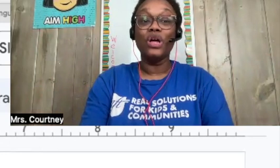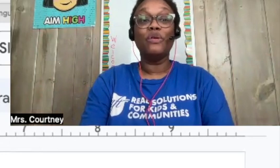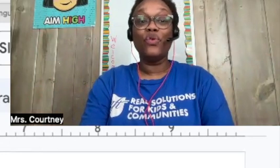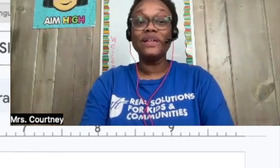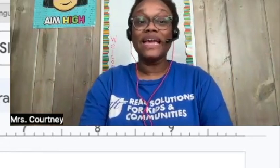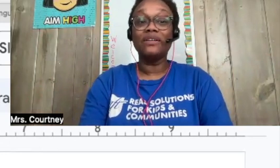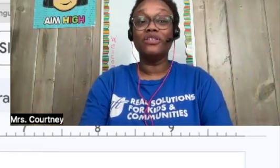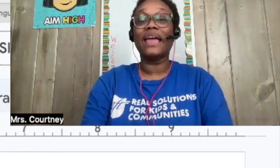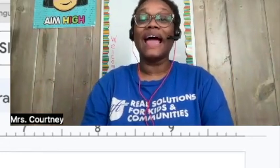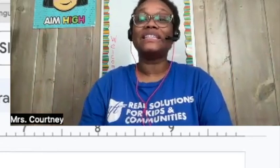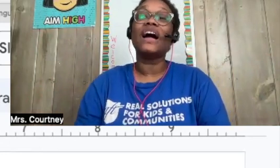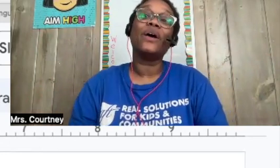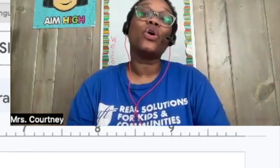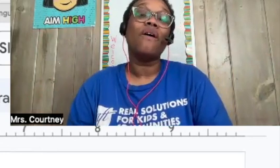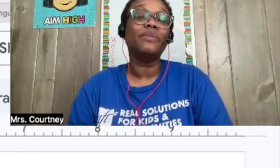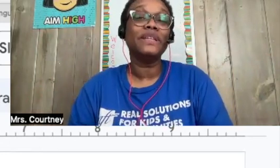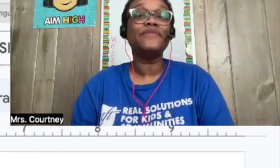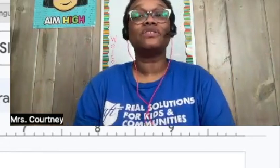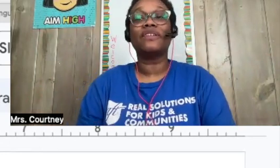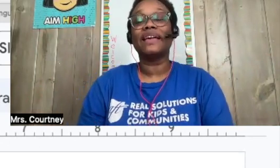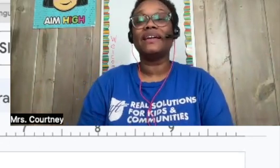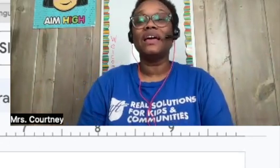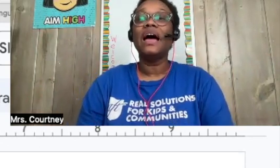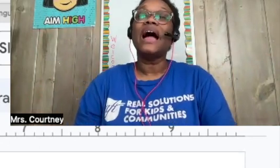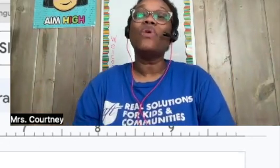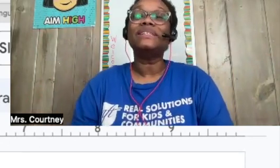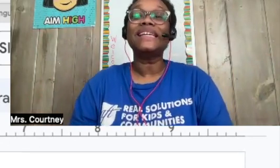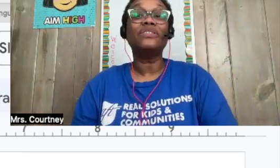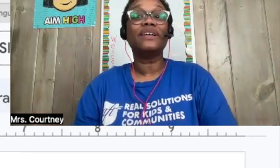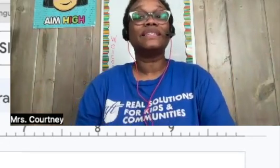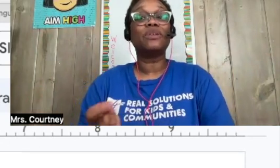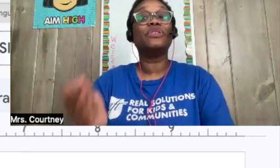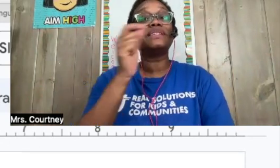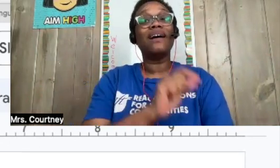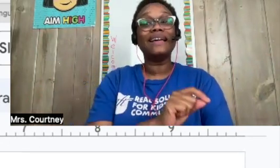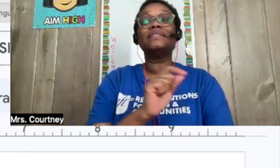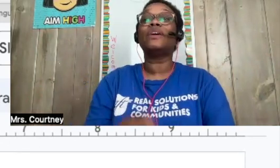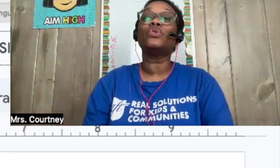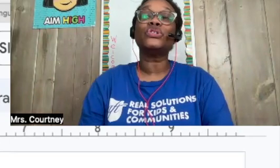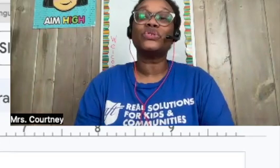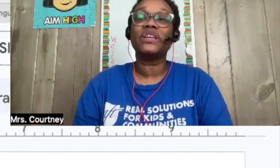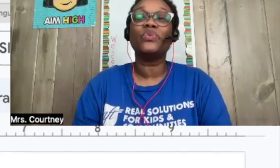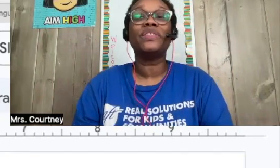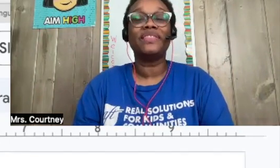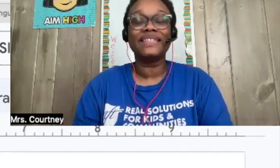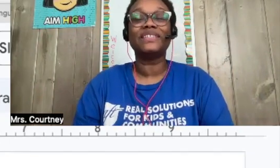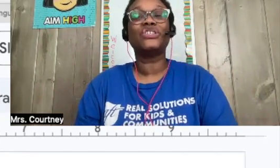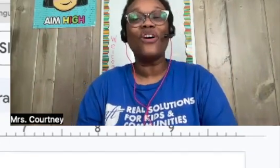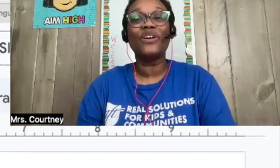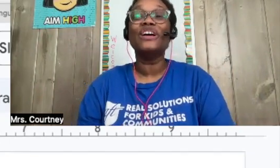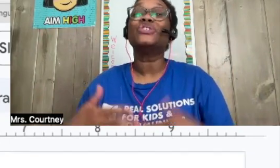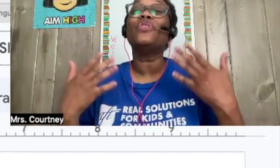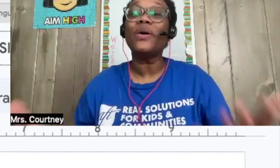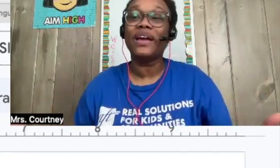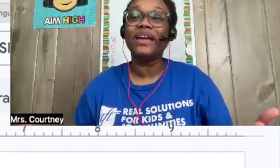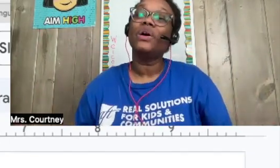Now, before we take a look at our autumn leaves song again, I want to take a look at some of the signs that were associated with this